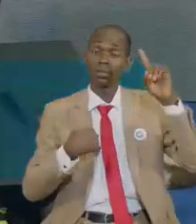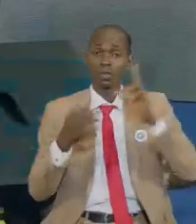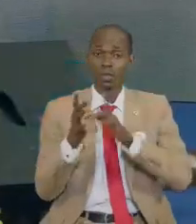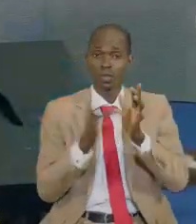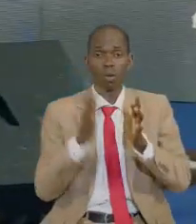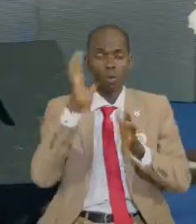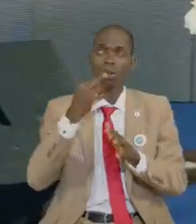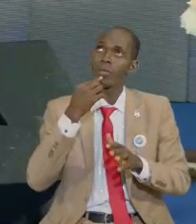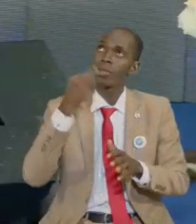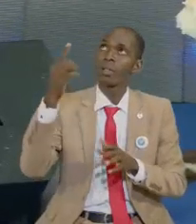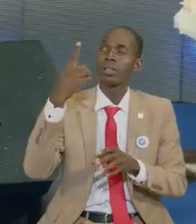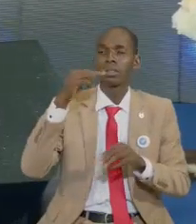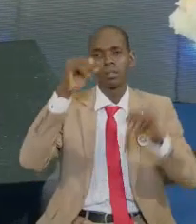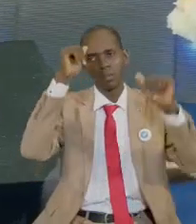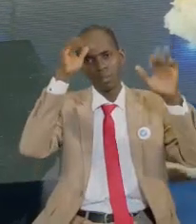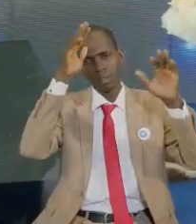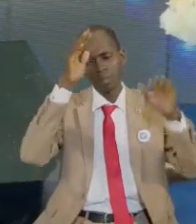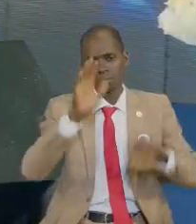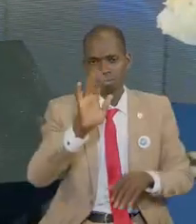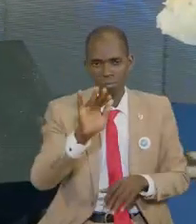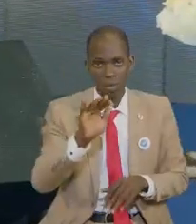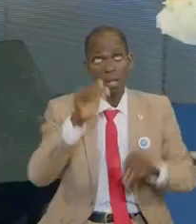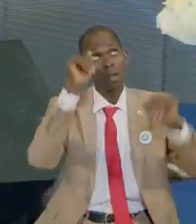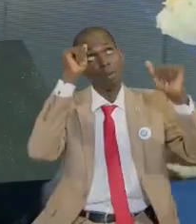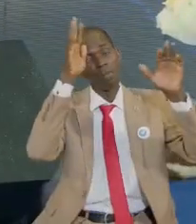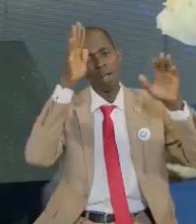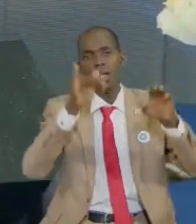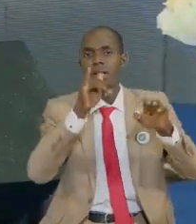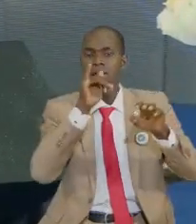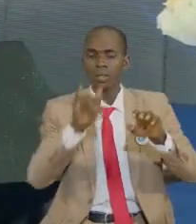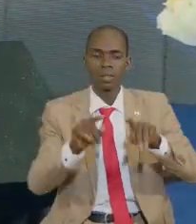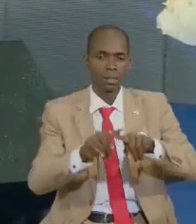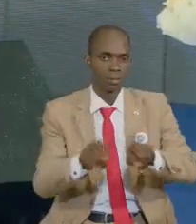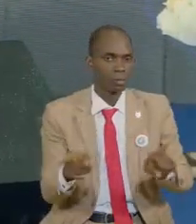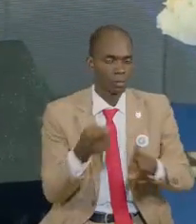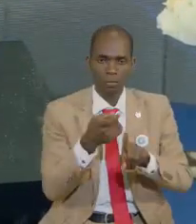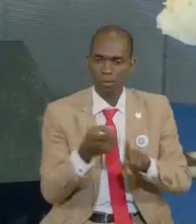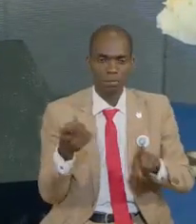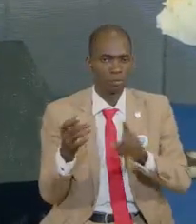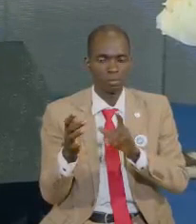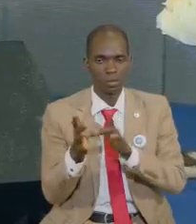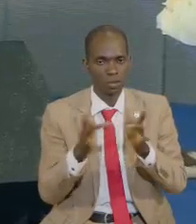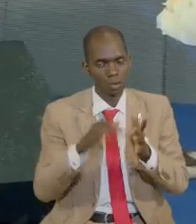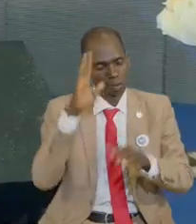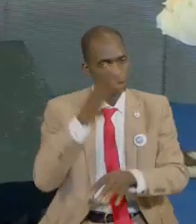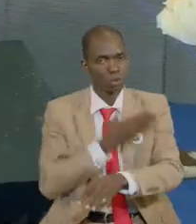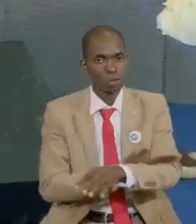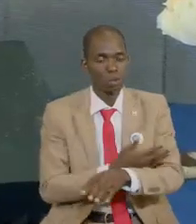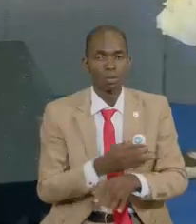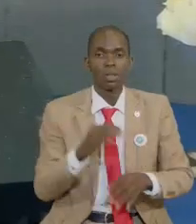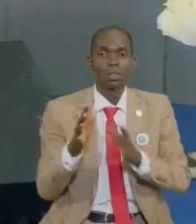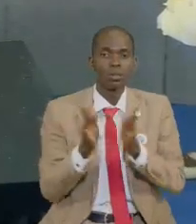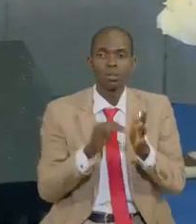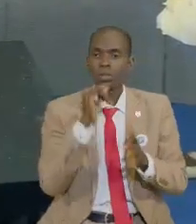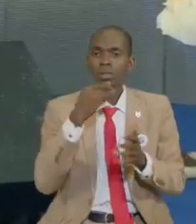The Father is different from the Son. I am not telling myself. I will tell the